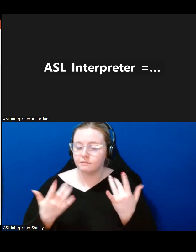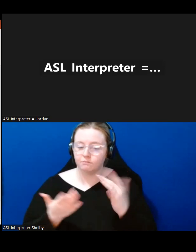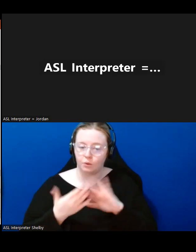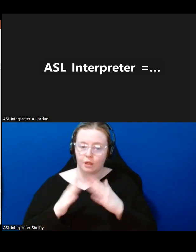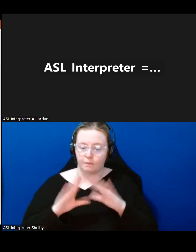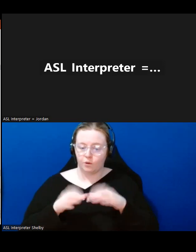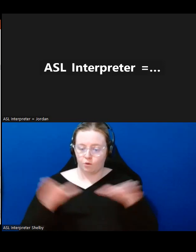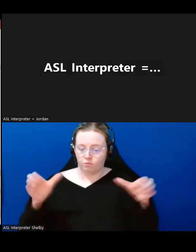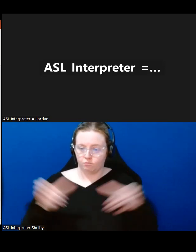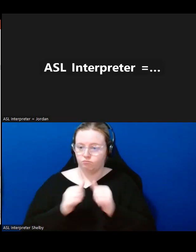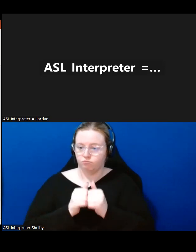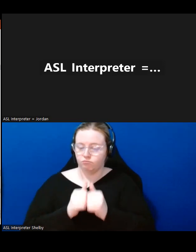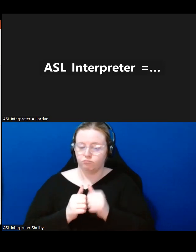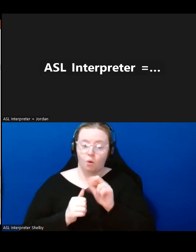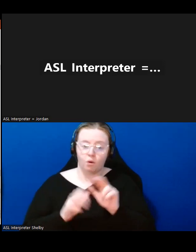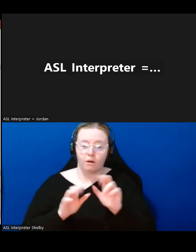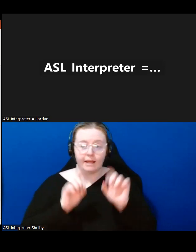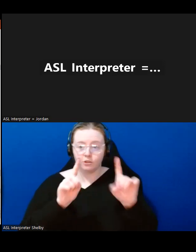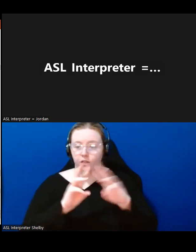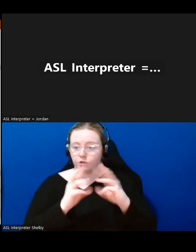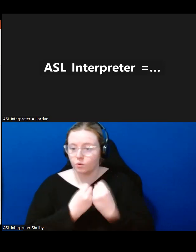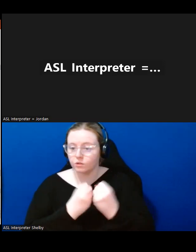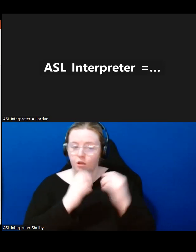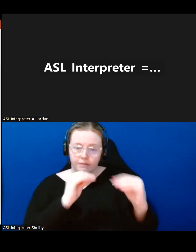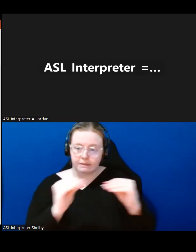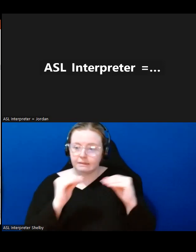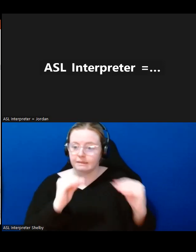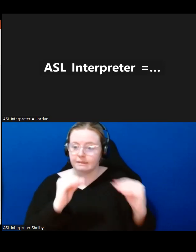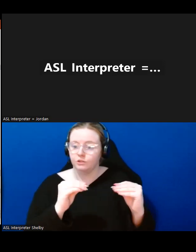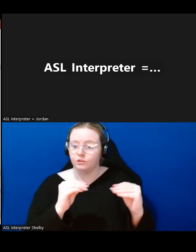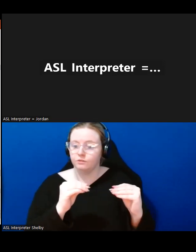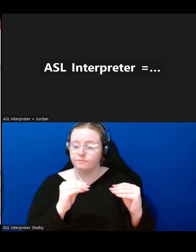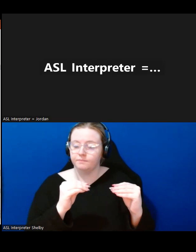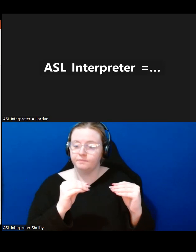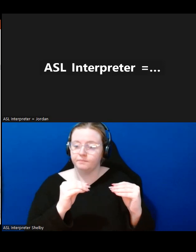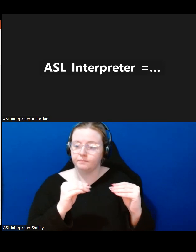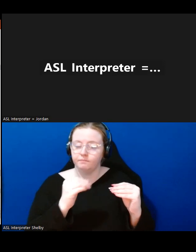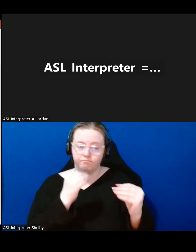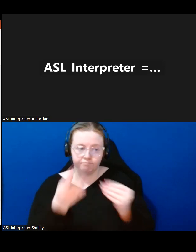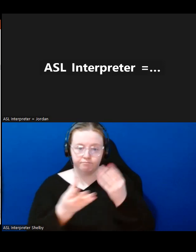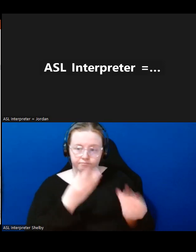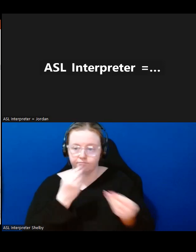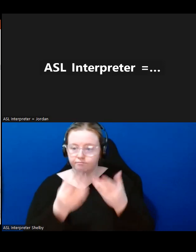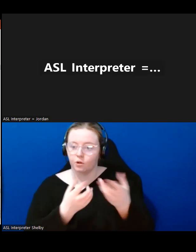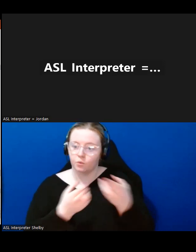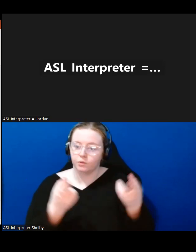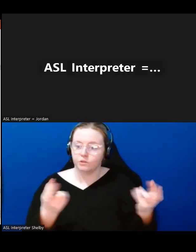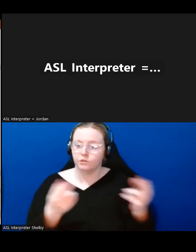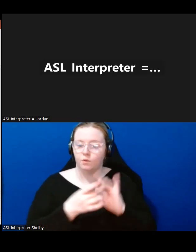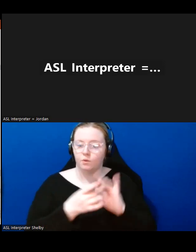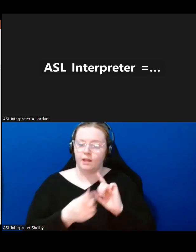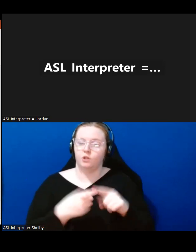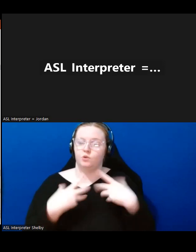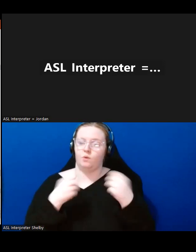together, or educational workshops providing information and resources around specific health